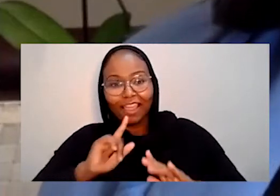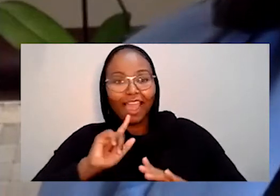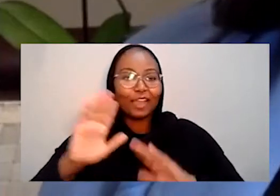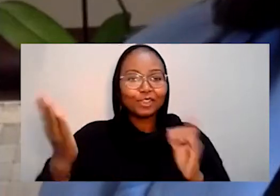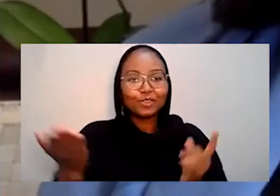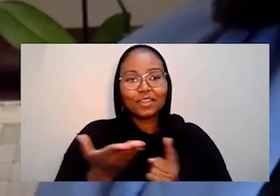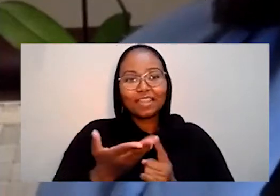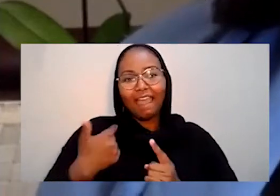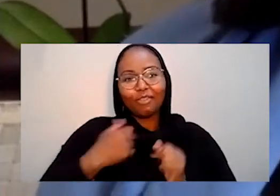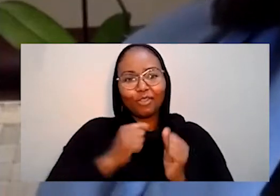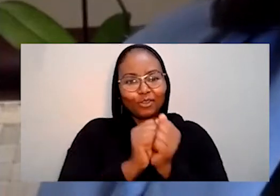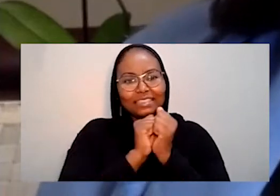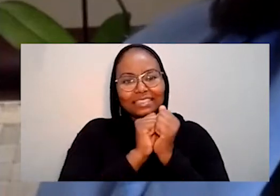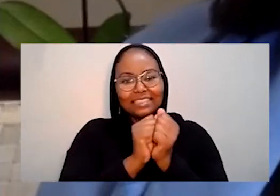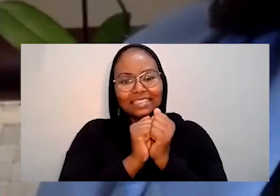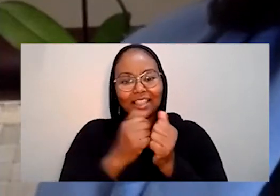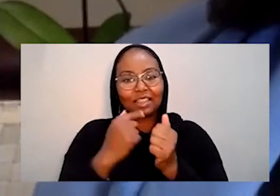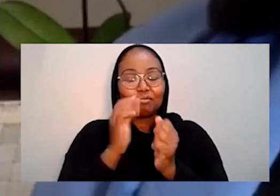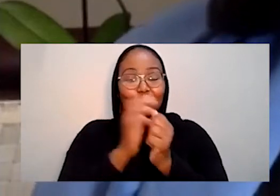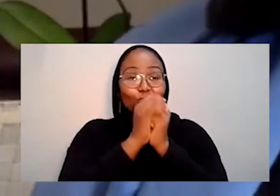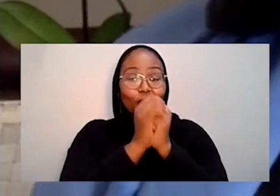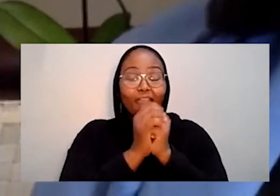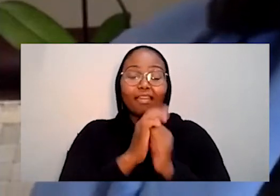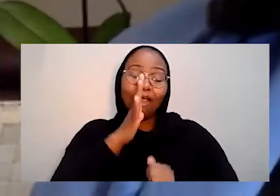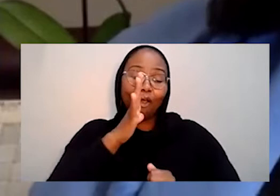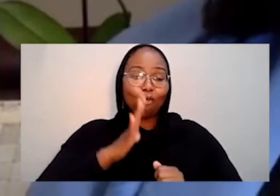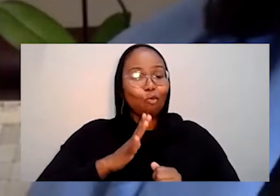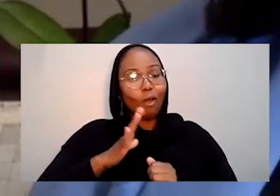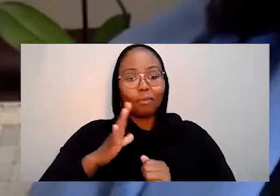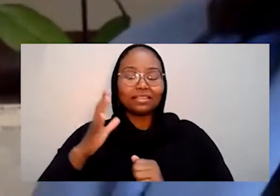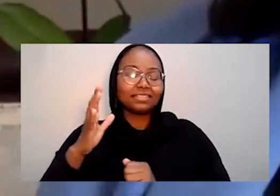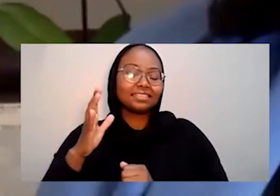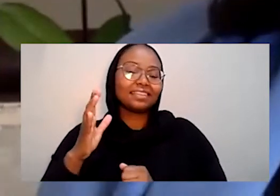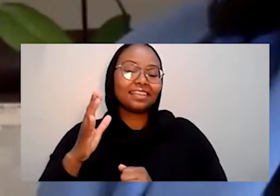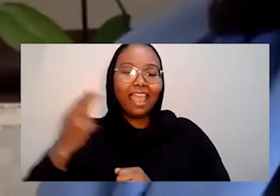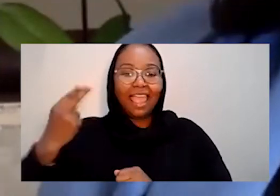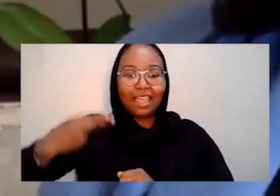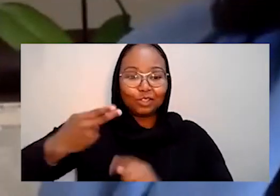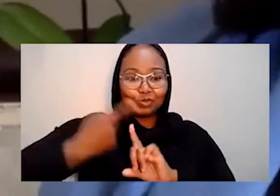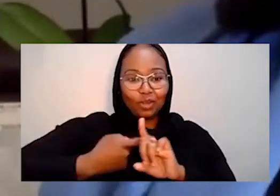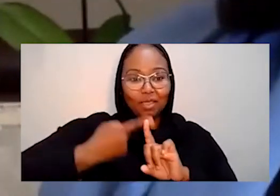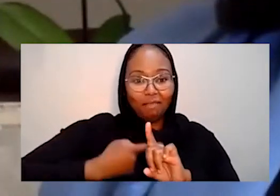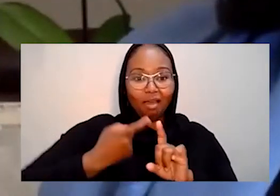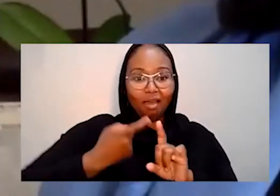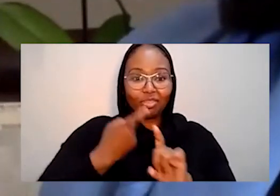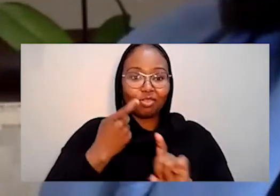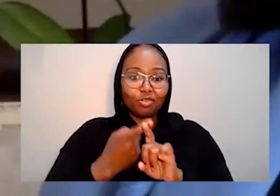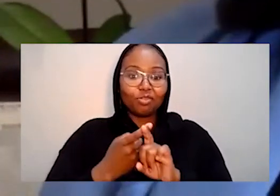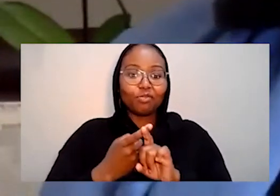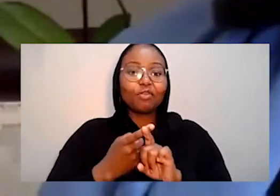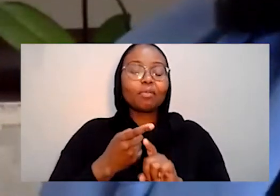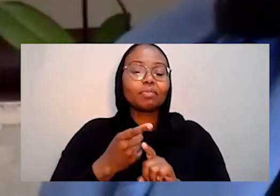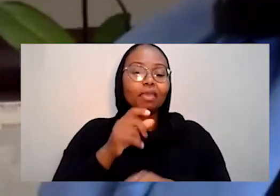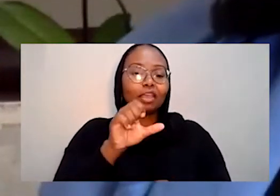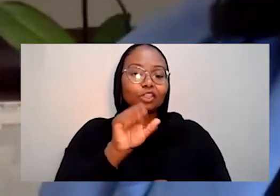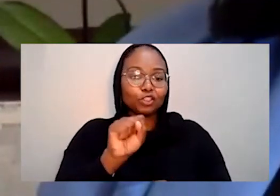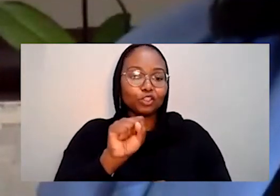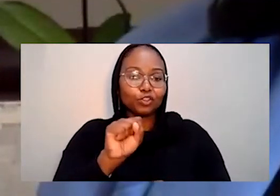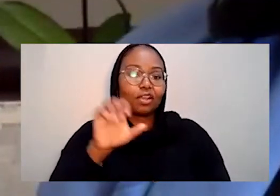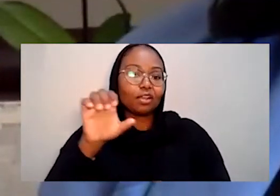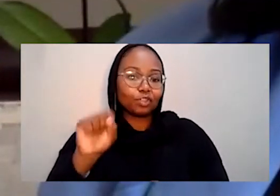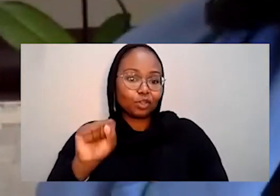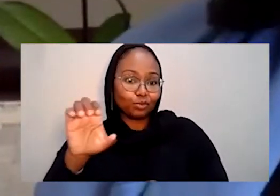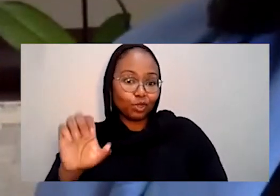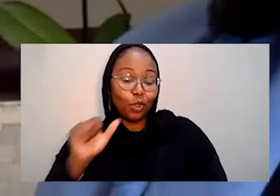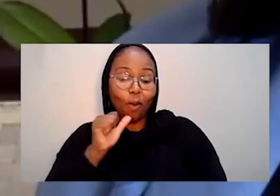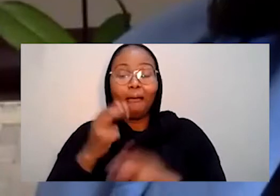Salaam Shalom, a Women's History Month, at today's Hate Can't Stop a Sisterhood event. I'm honored to